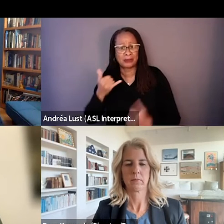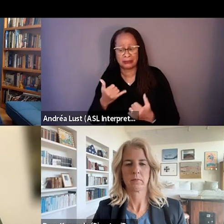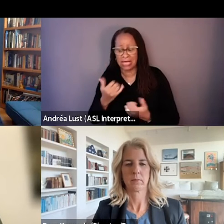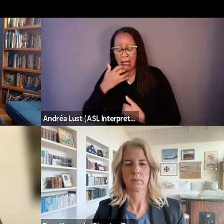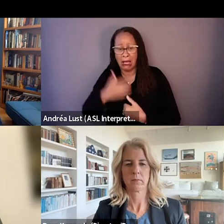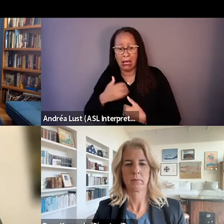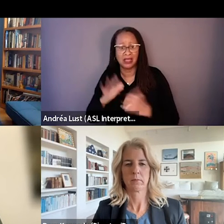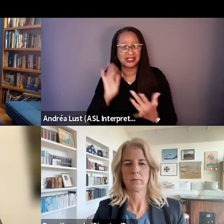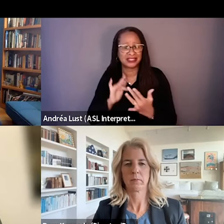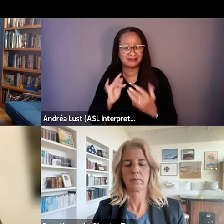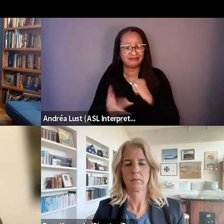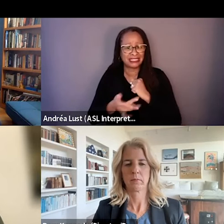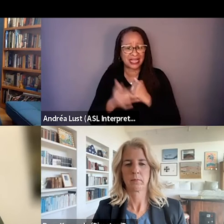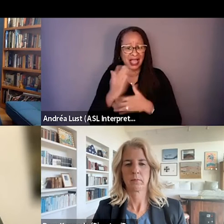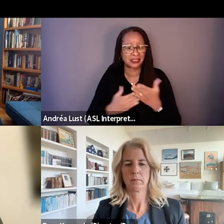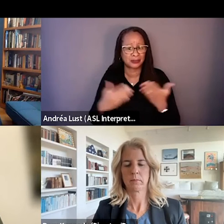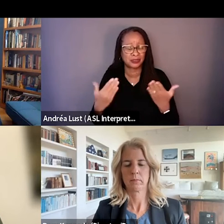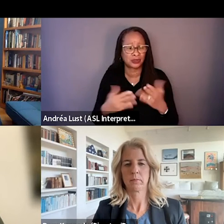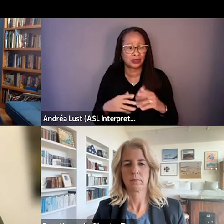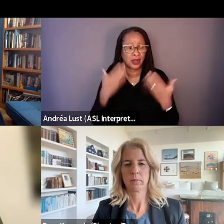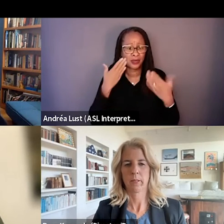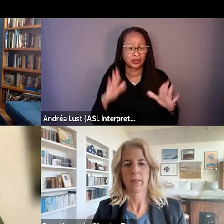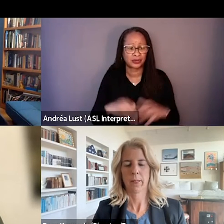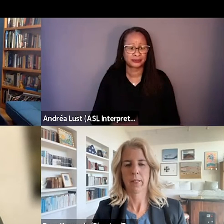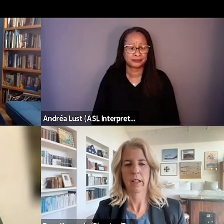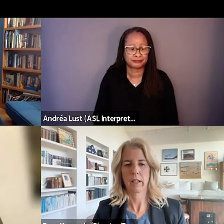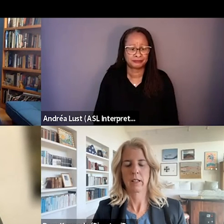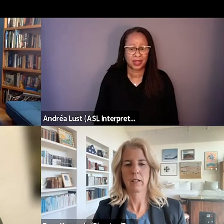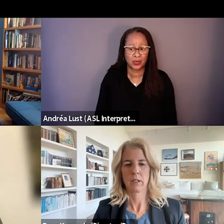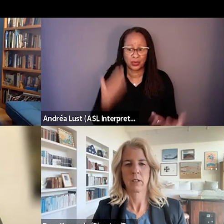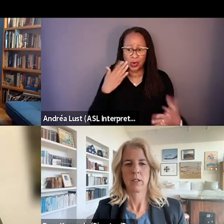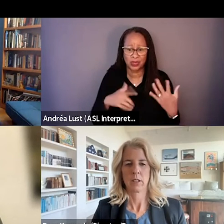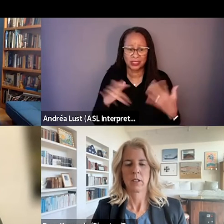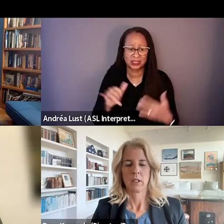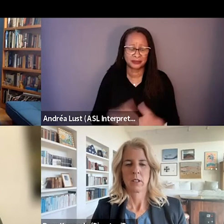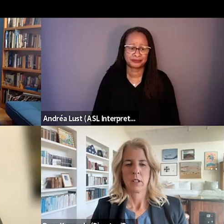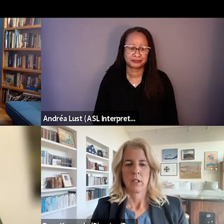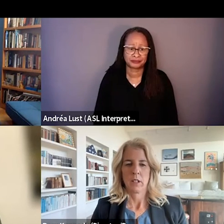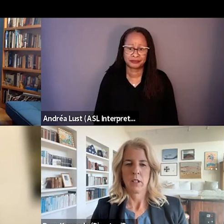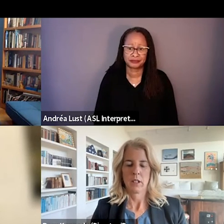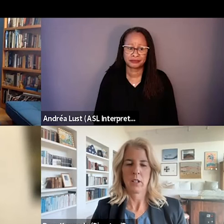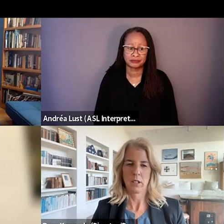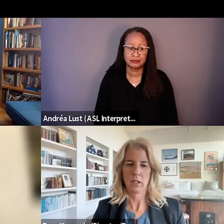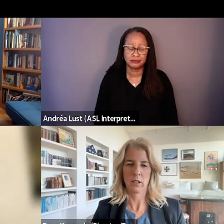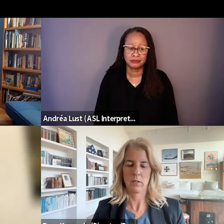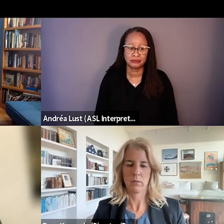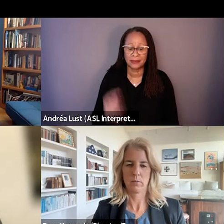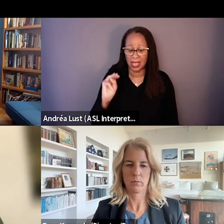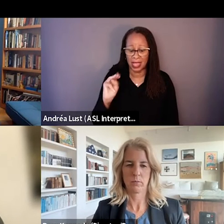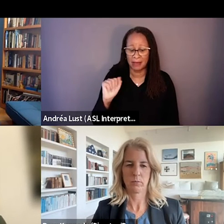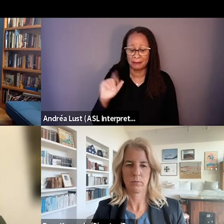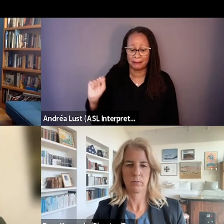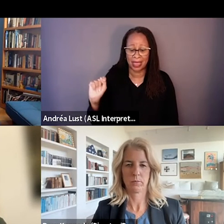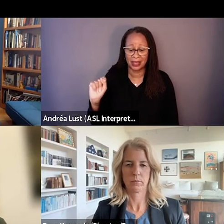the technology aspects were, I mean, we don't know what it, yeah, most of us yeah. don't know what it's like. What Matt Urey's phone was